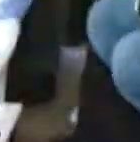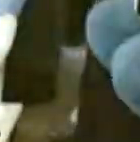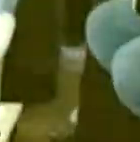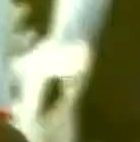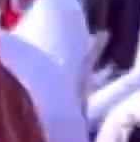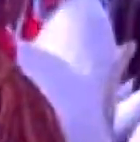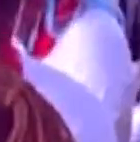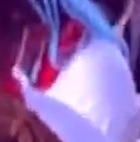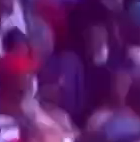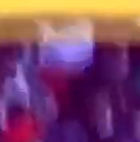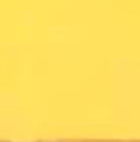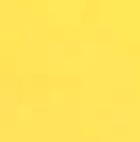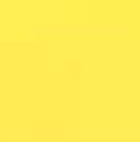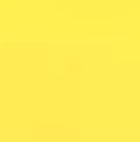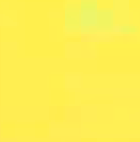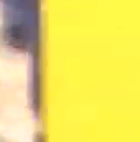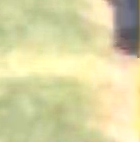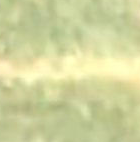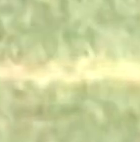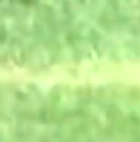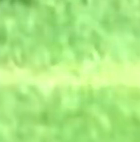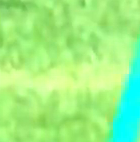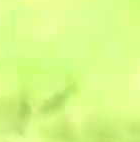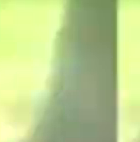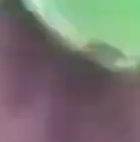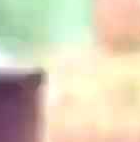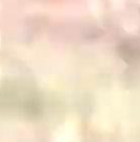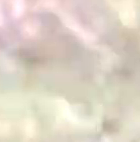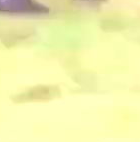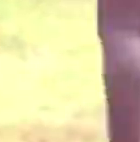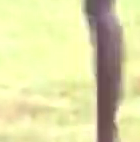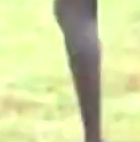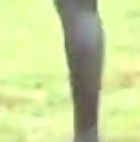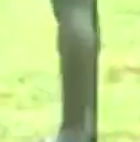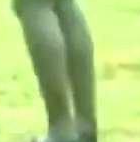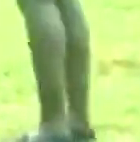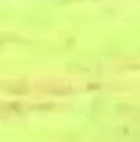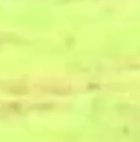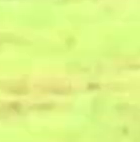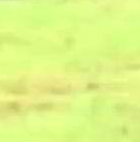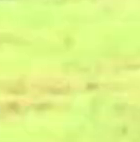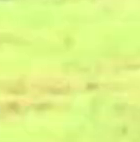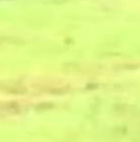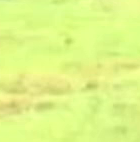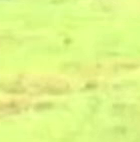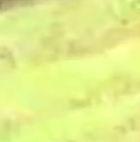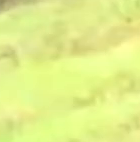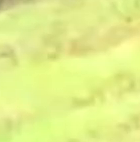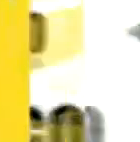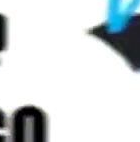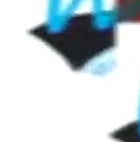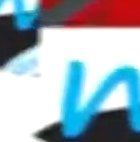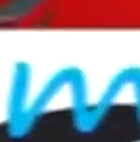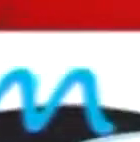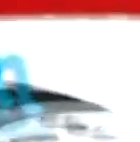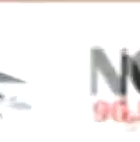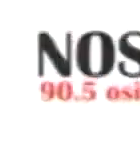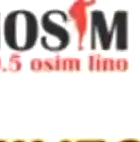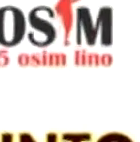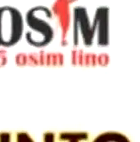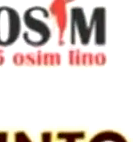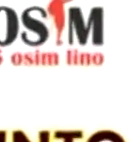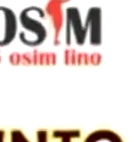the Mashujaa Day celebrations from Wanguru Stadium live on KBC Channel 1 and our radio stations. Keep it KBC